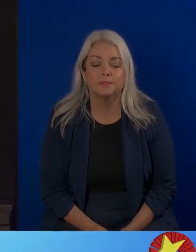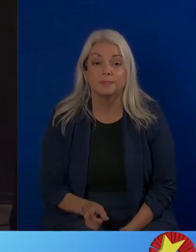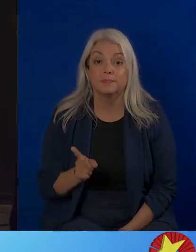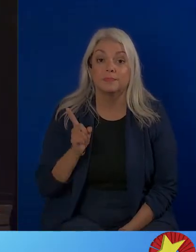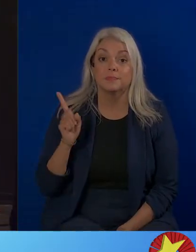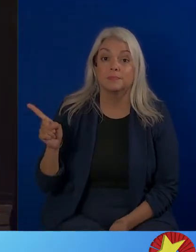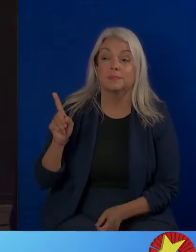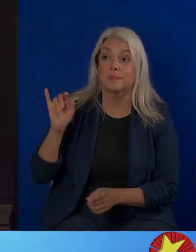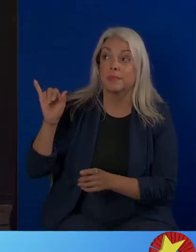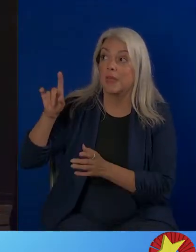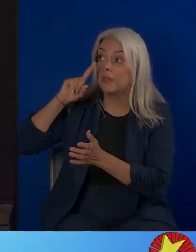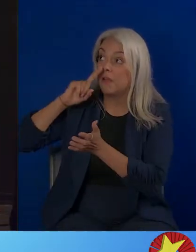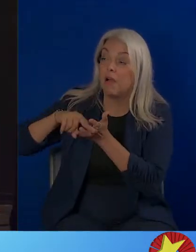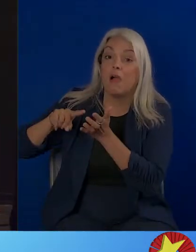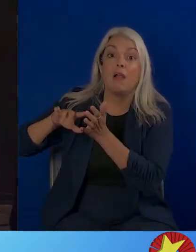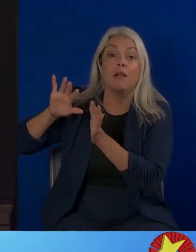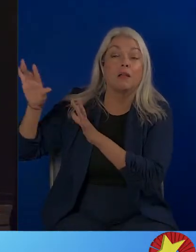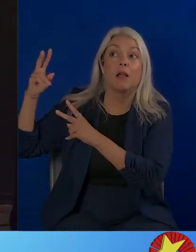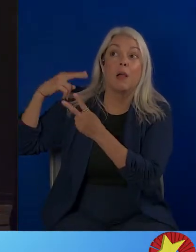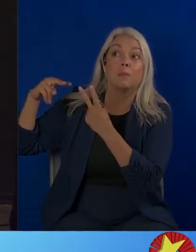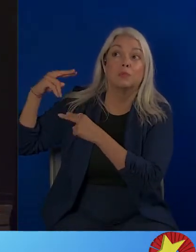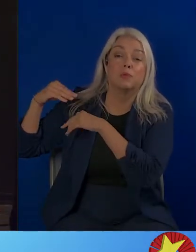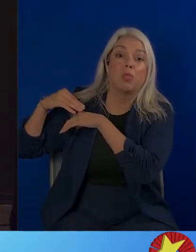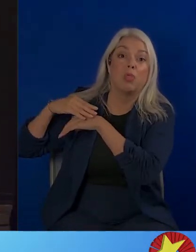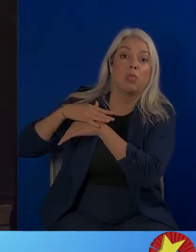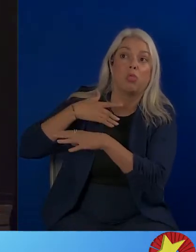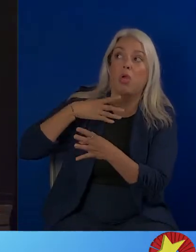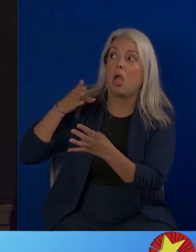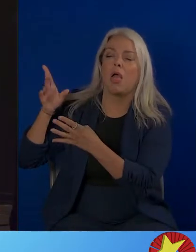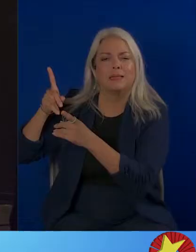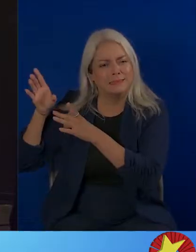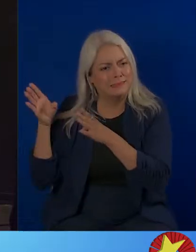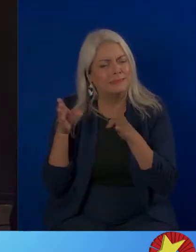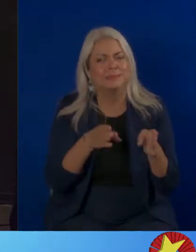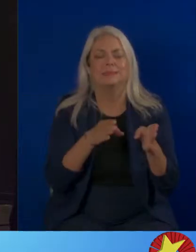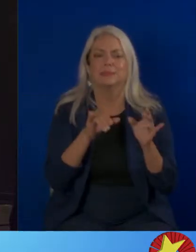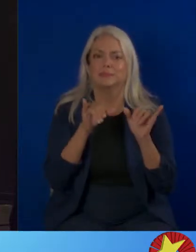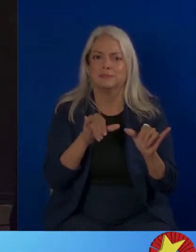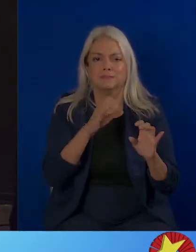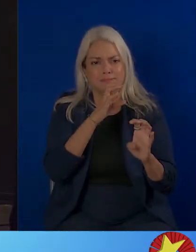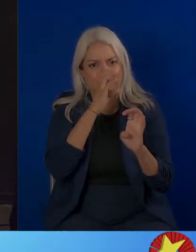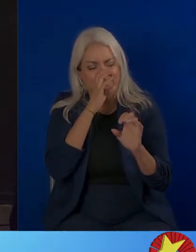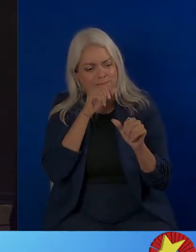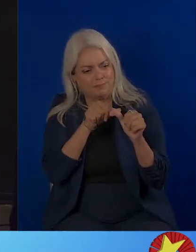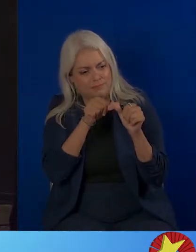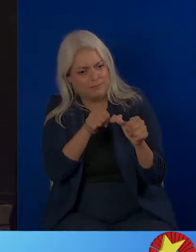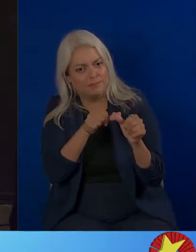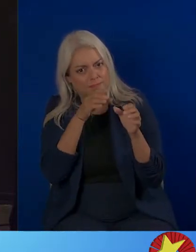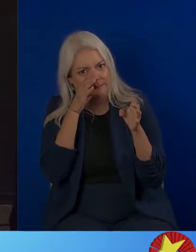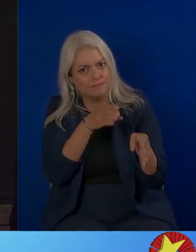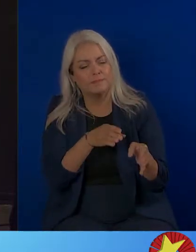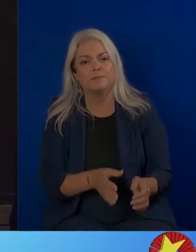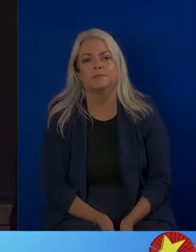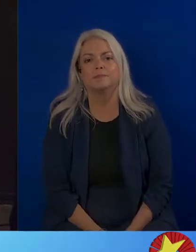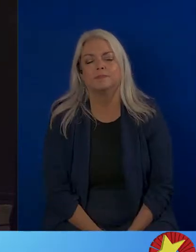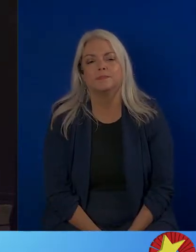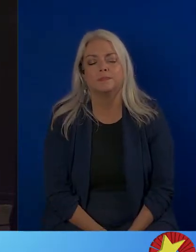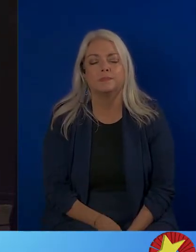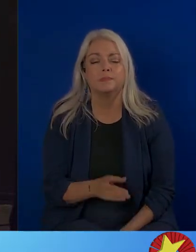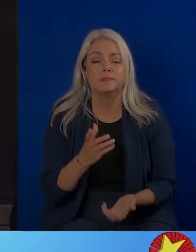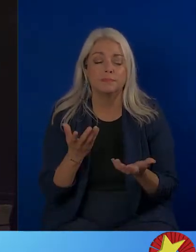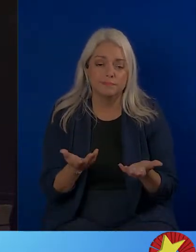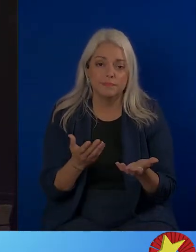It is and has been that. We have to maintain a strict focus on that. And